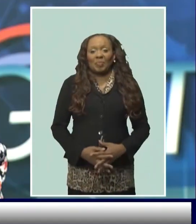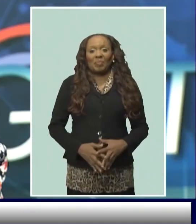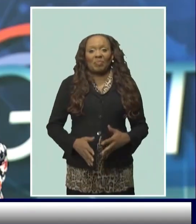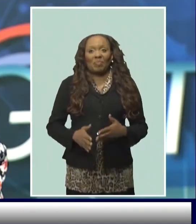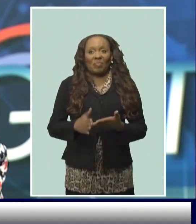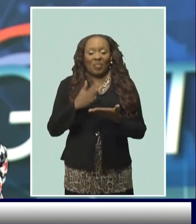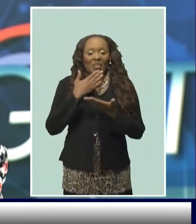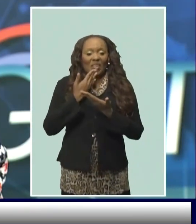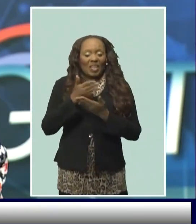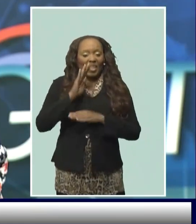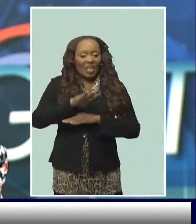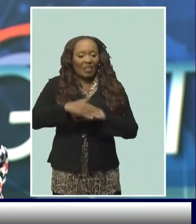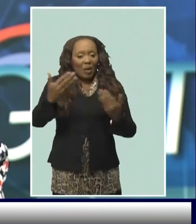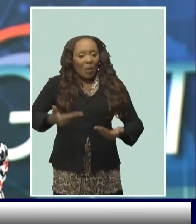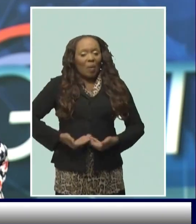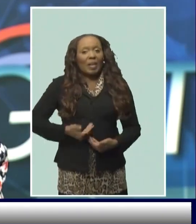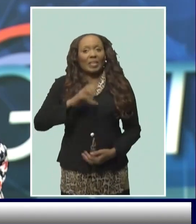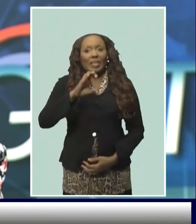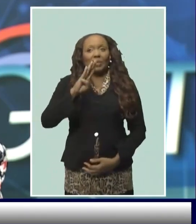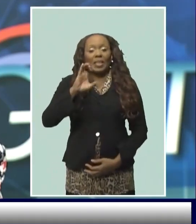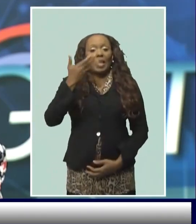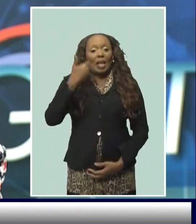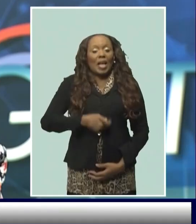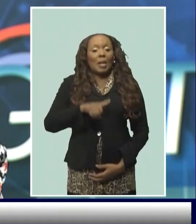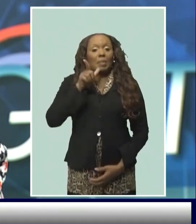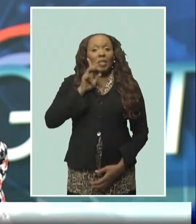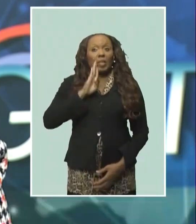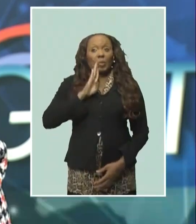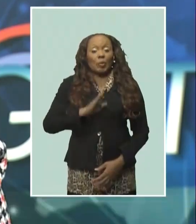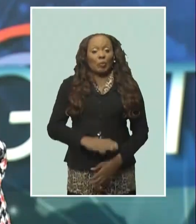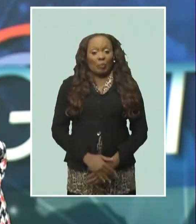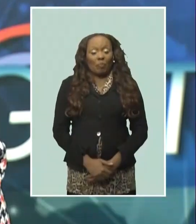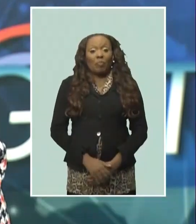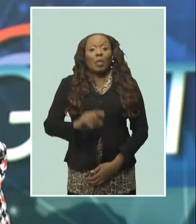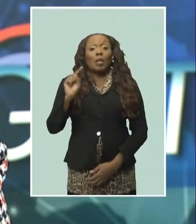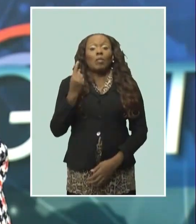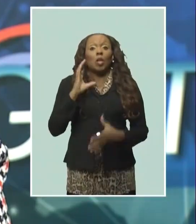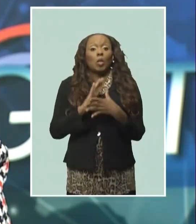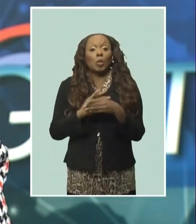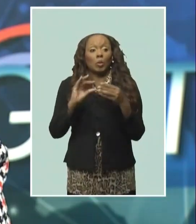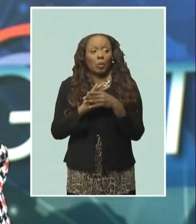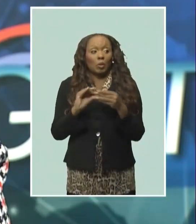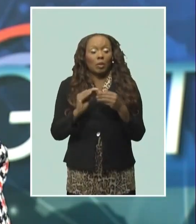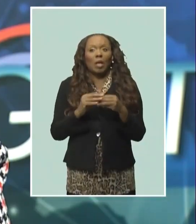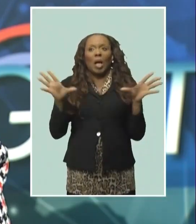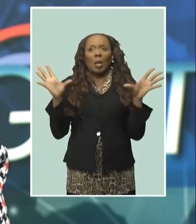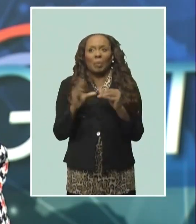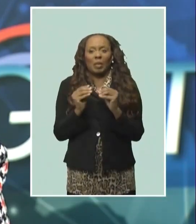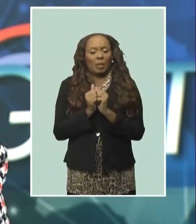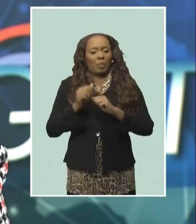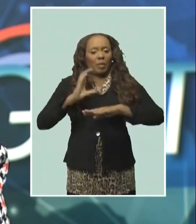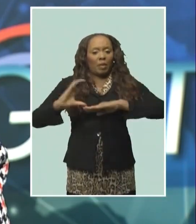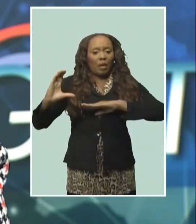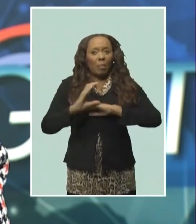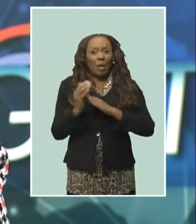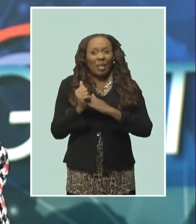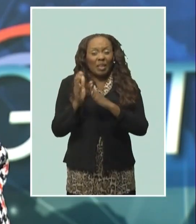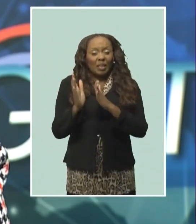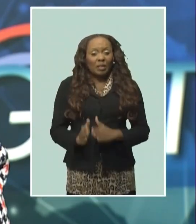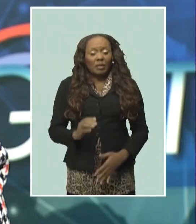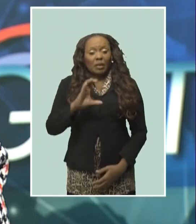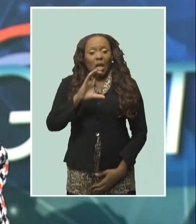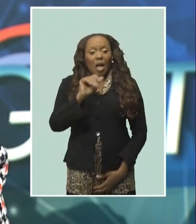Very good evening to you. I'm Lisa Broom. Thank you so much for tuning in. In our top story tonight, a meeting of Caricom and other leaders